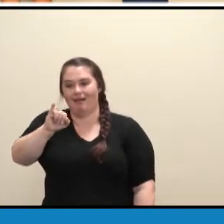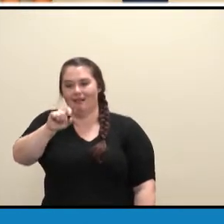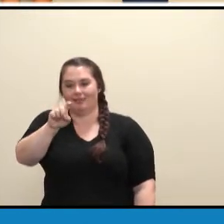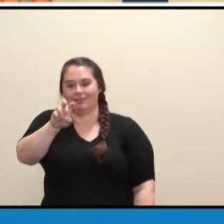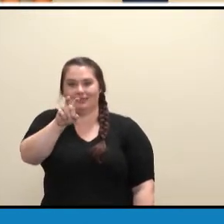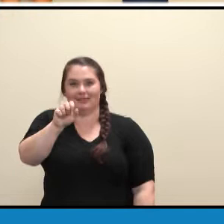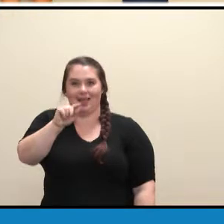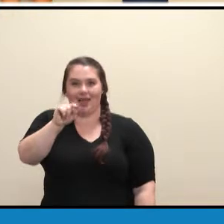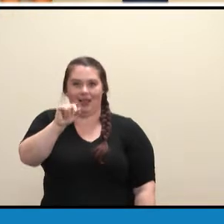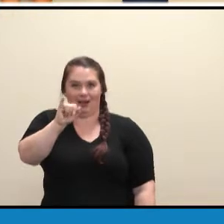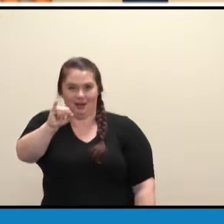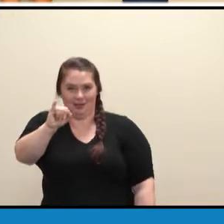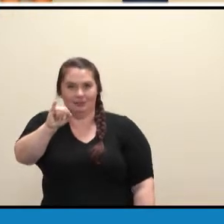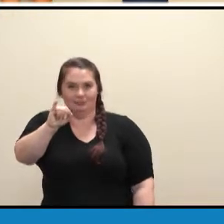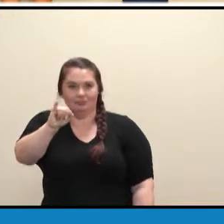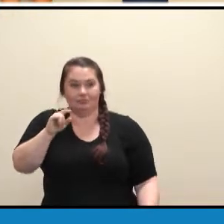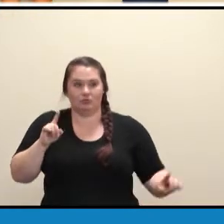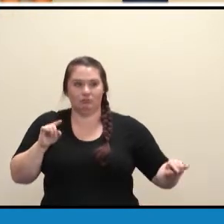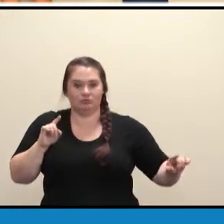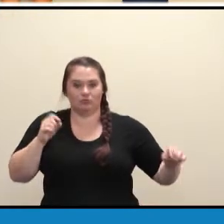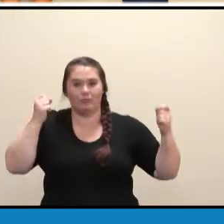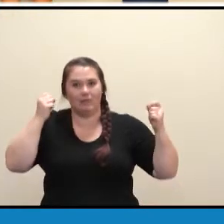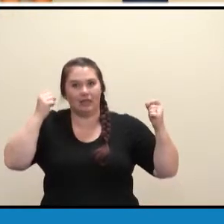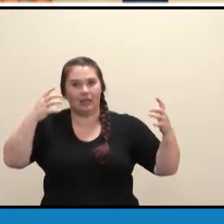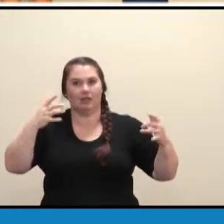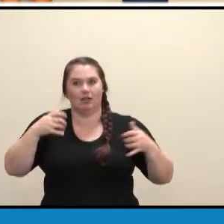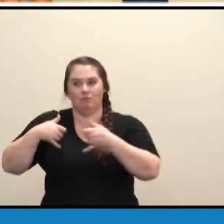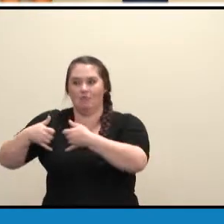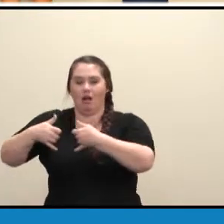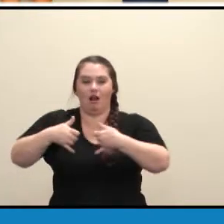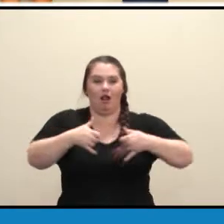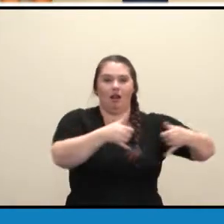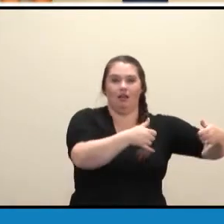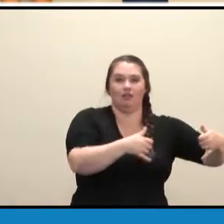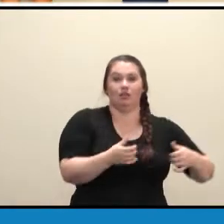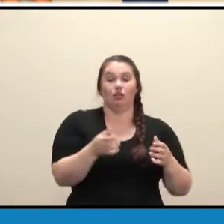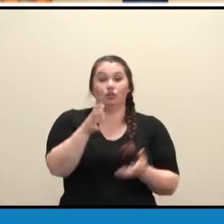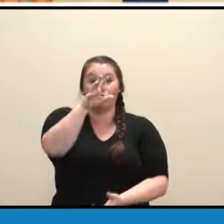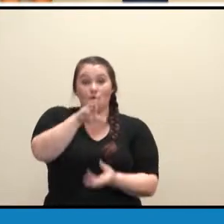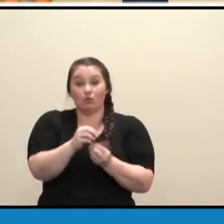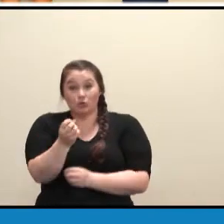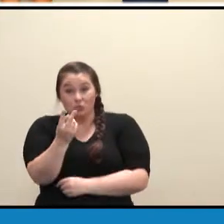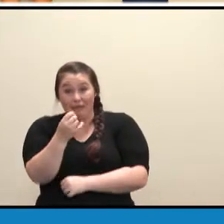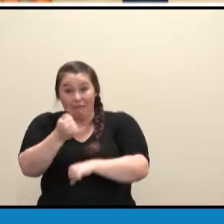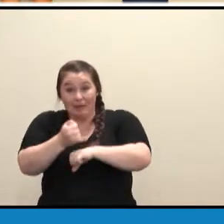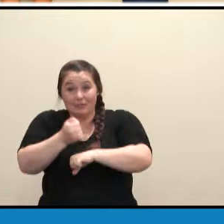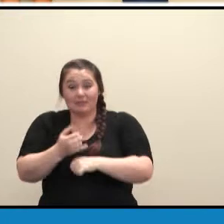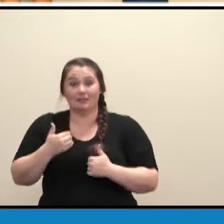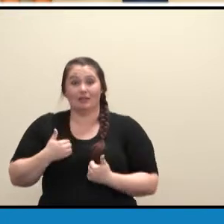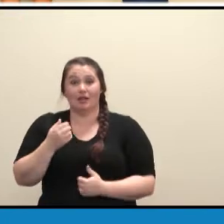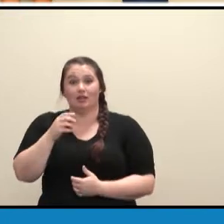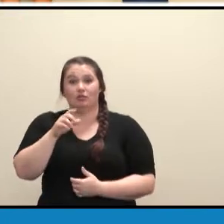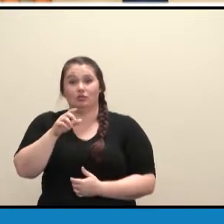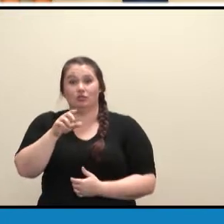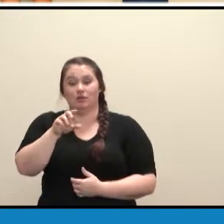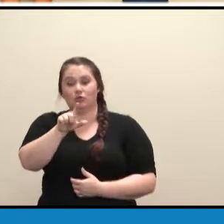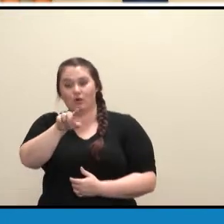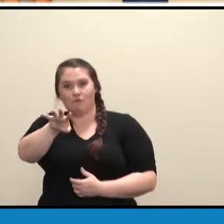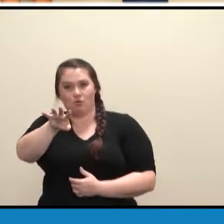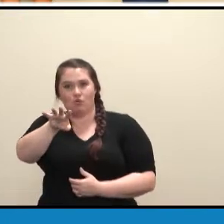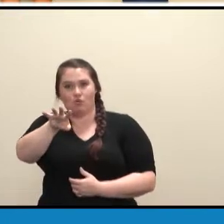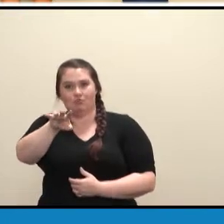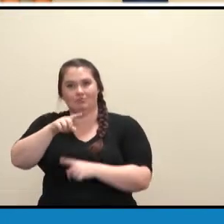of those award ceremonies today. There were 12 campuses who were awarded 24 grant